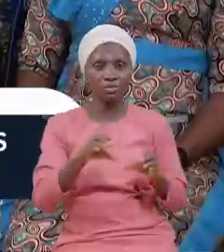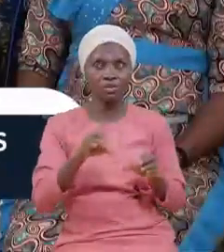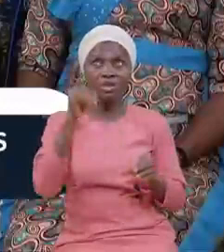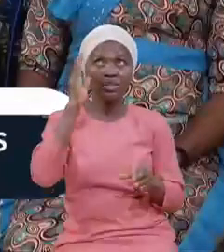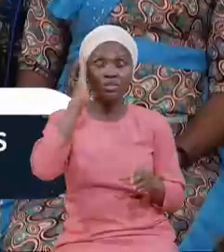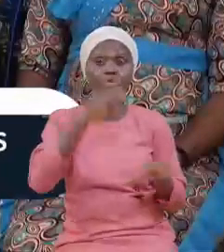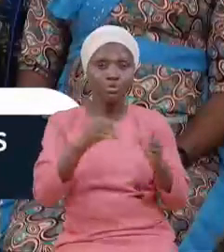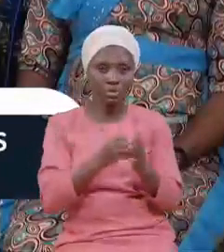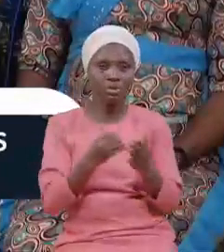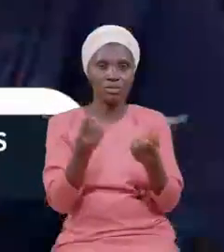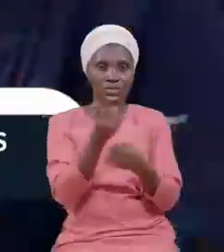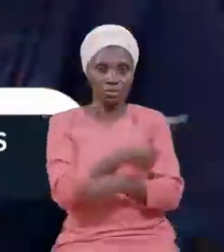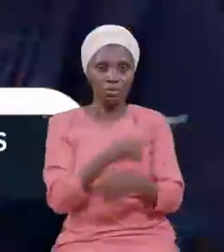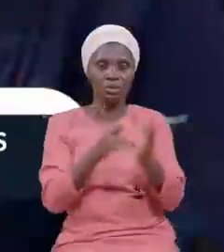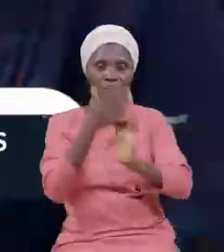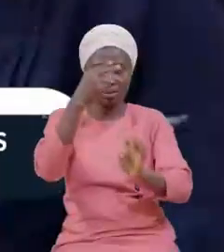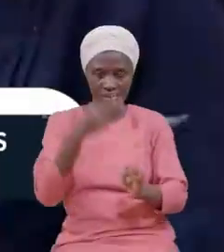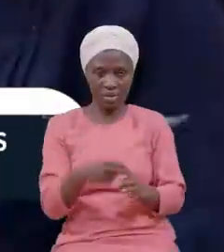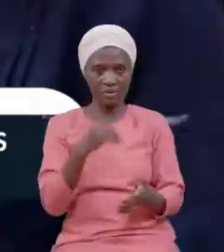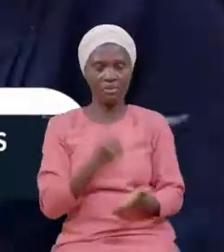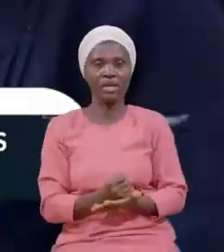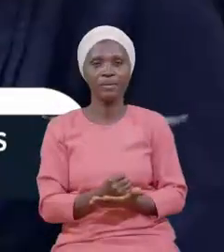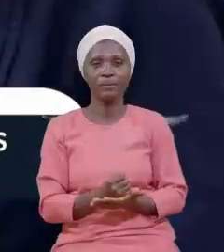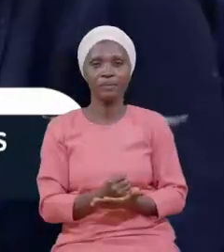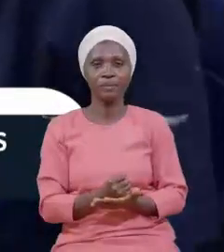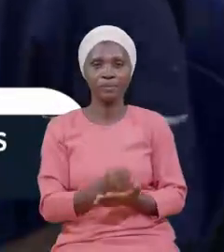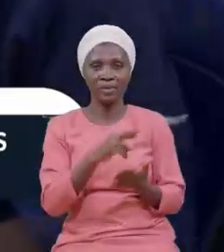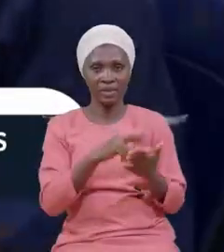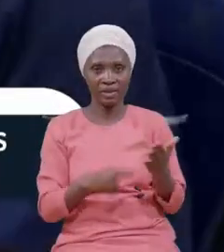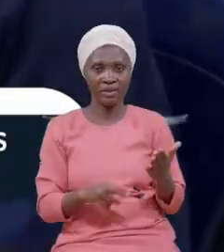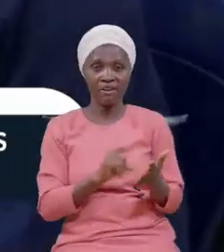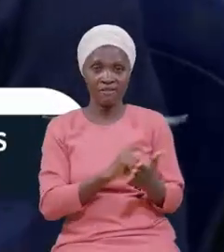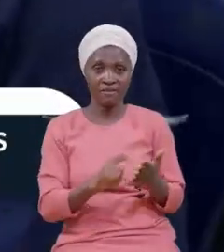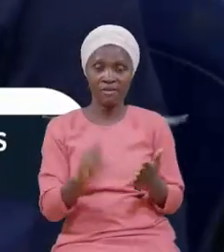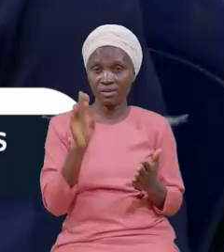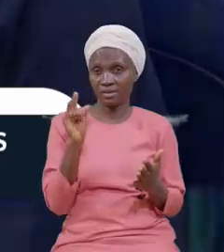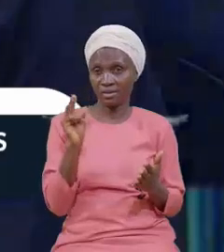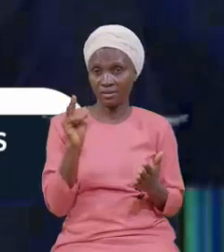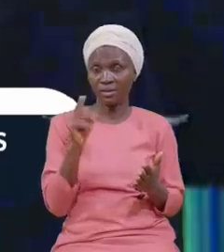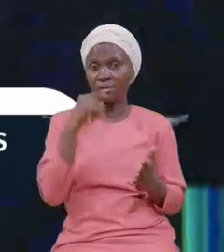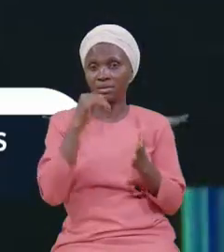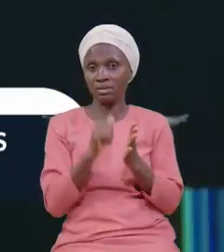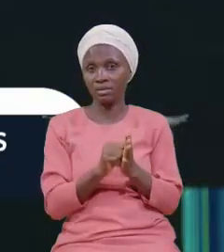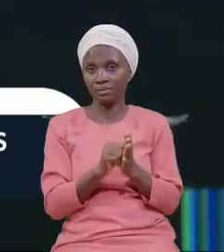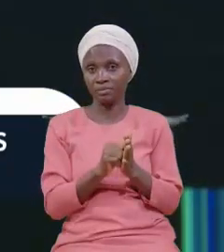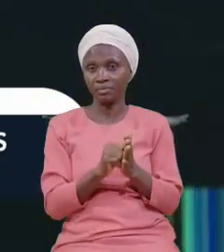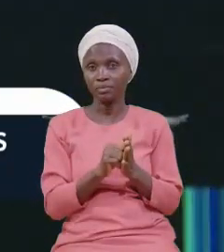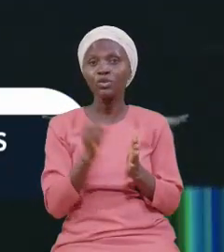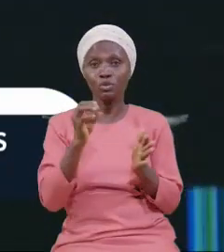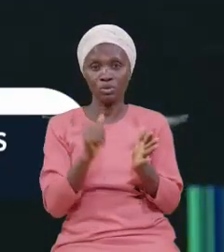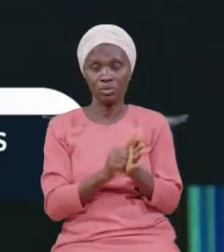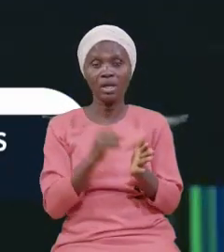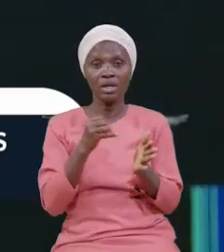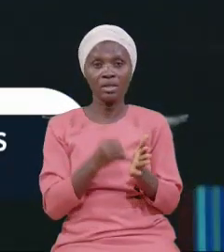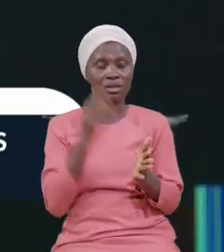he will do it today. Look at verse 17. It says that it may be fulfilled which